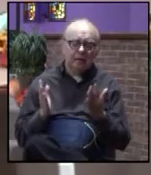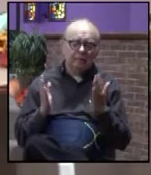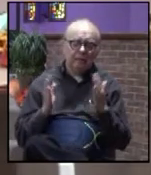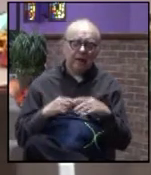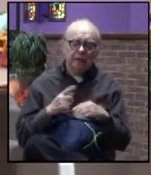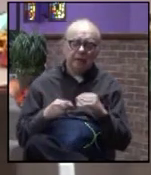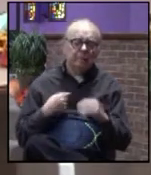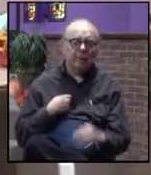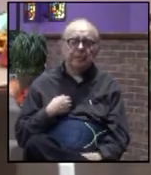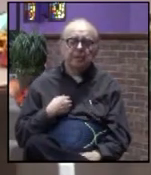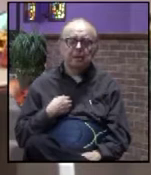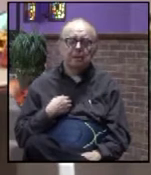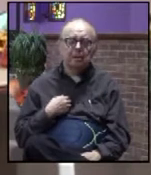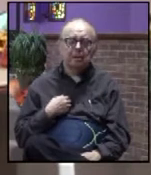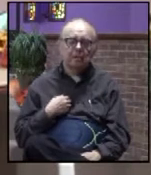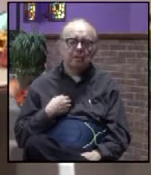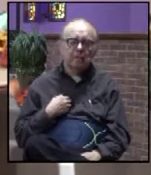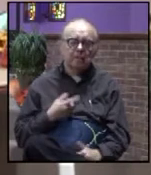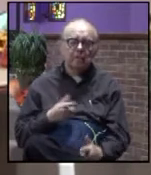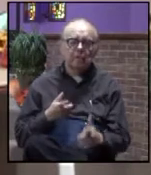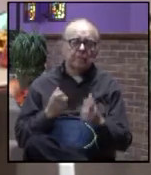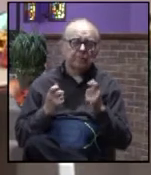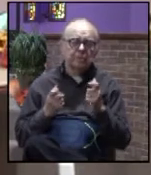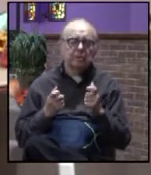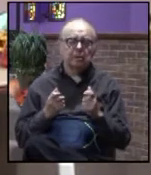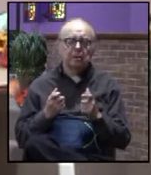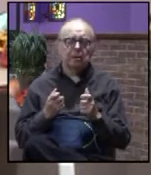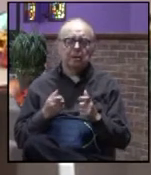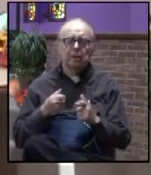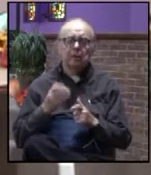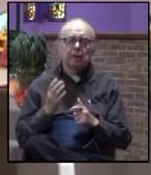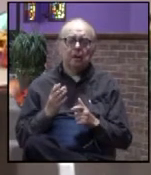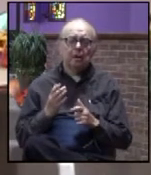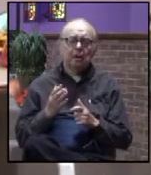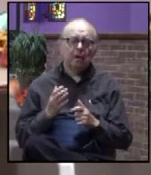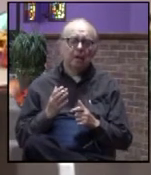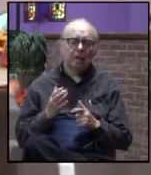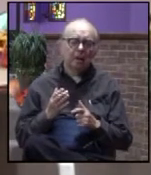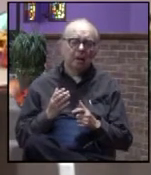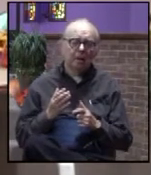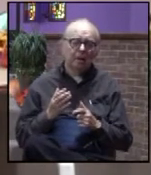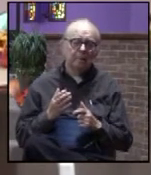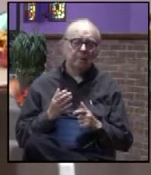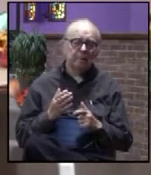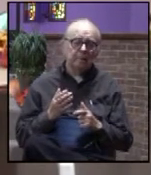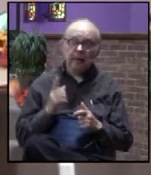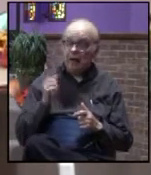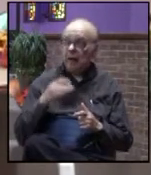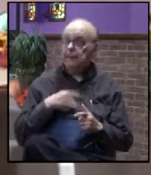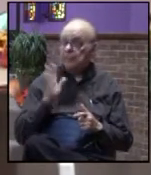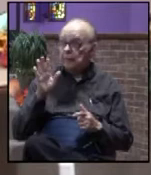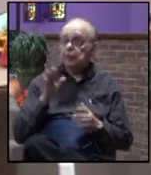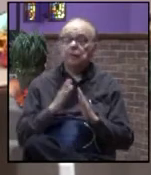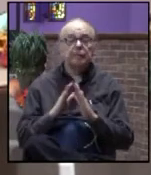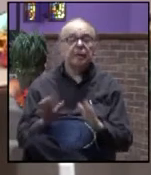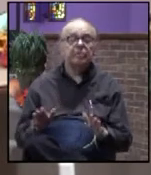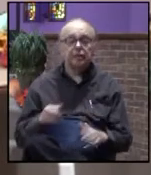me. And then all of a sudden God, I just feel your peace.